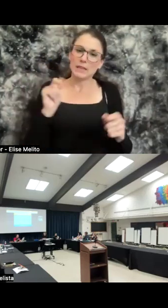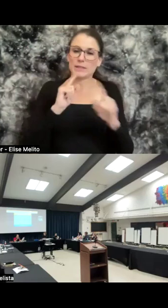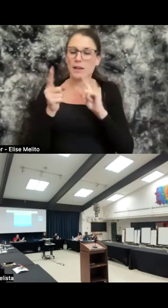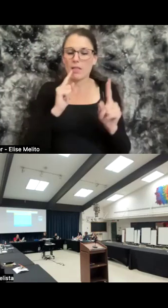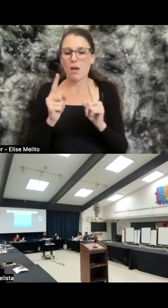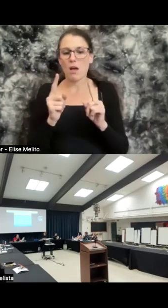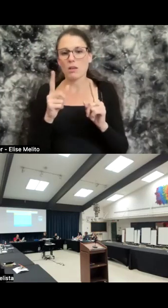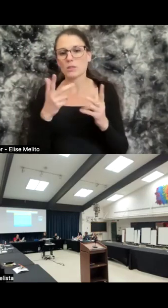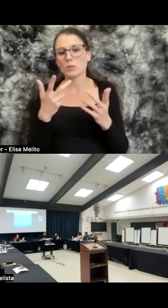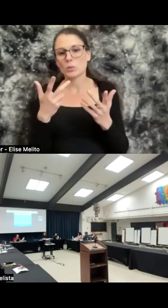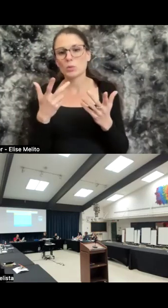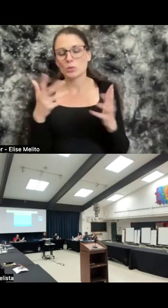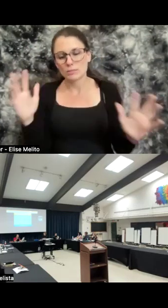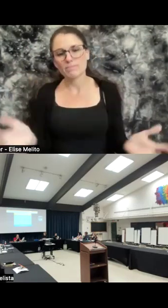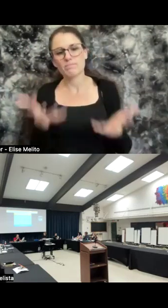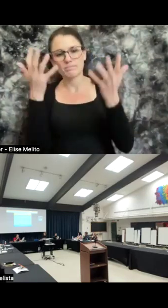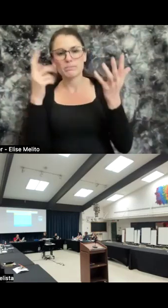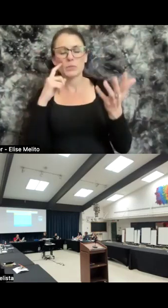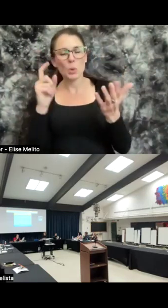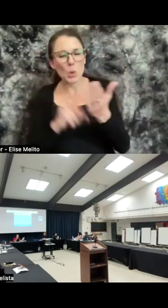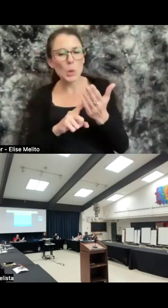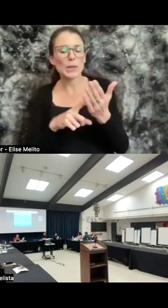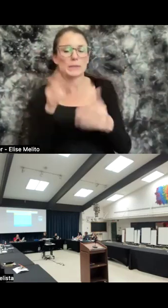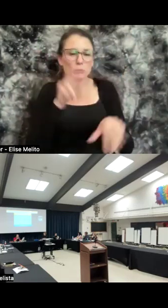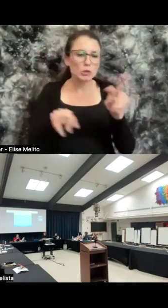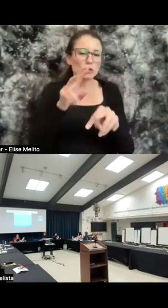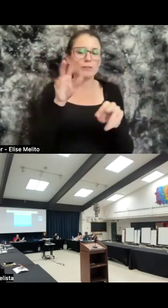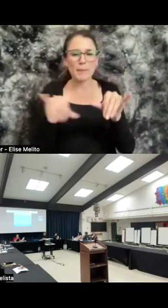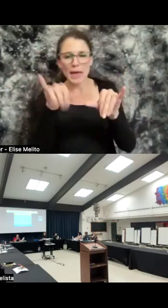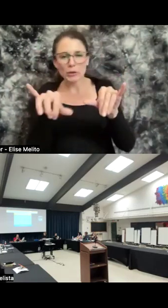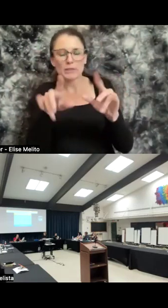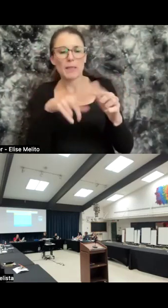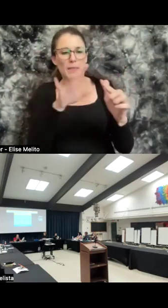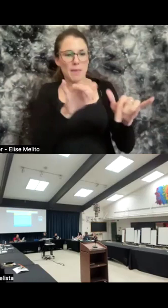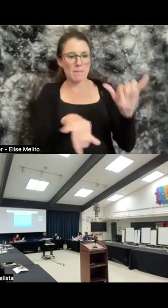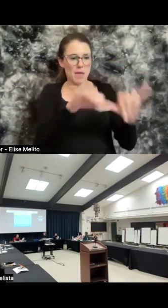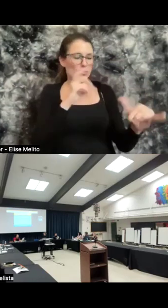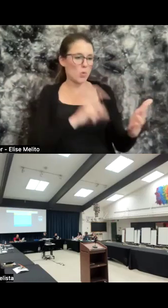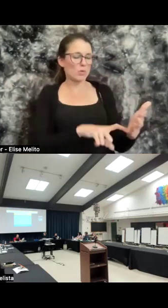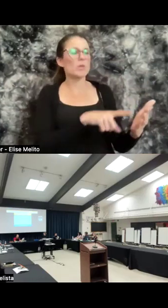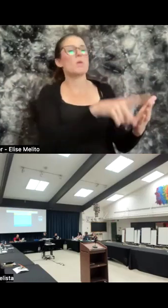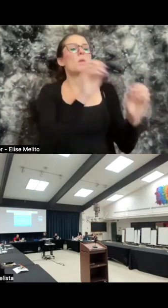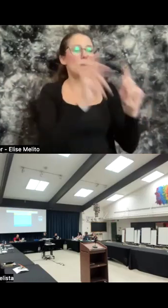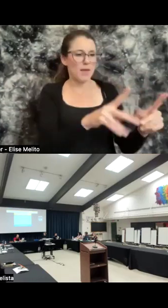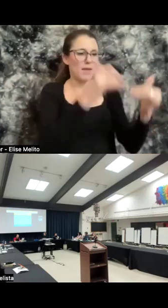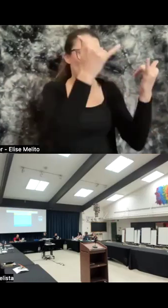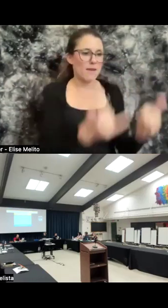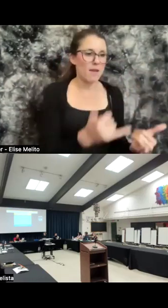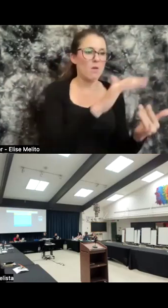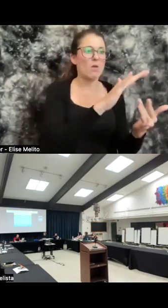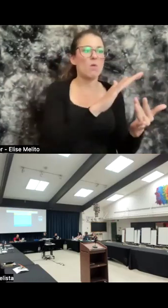lift and notice and observe patterns, and to use those patterns to then determine or